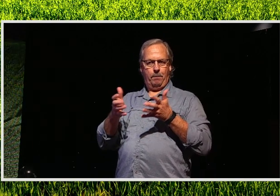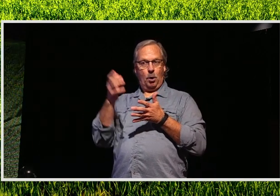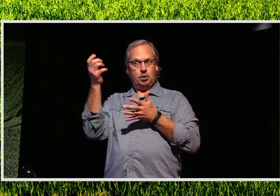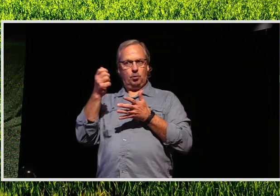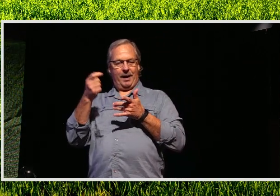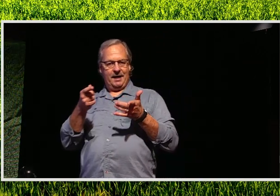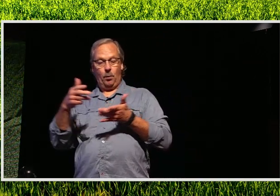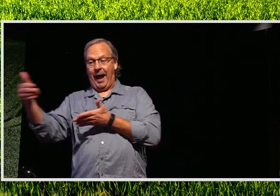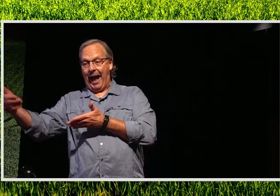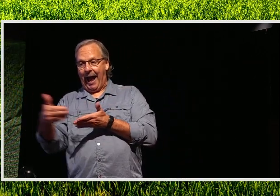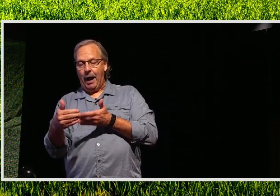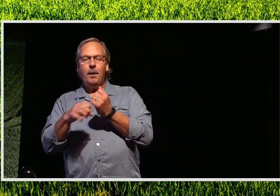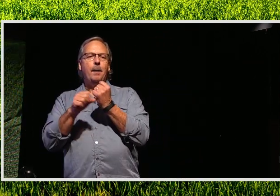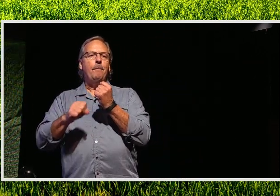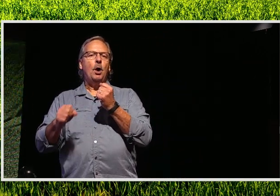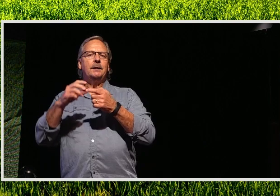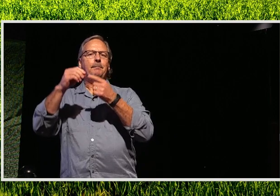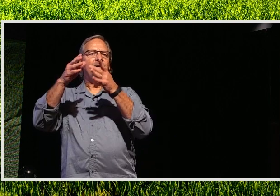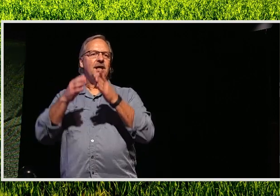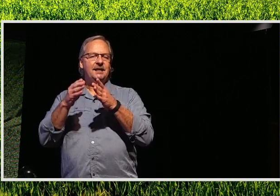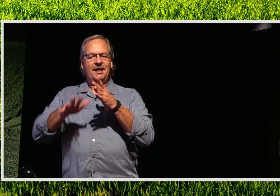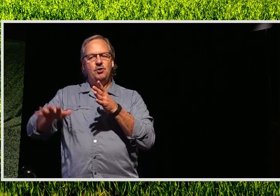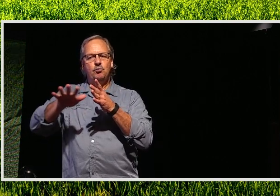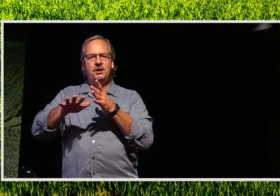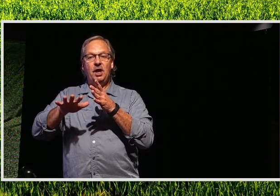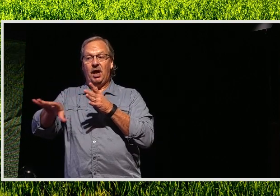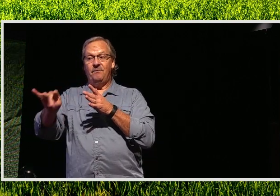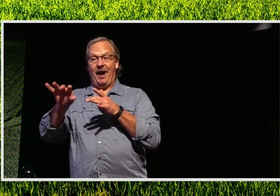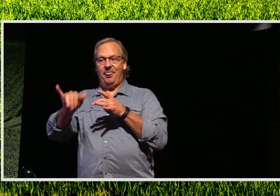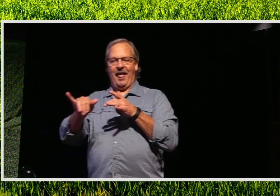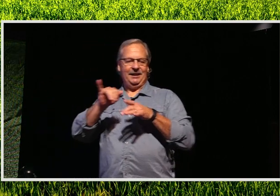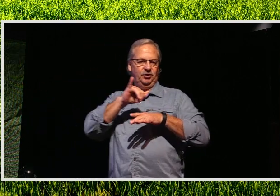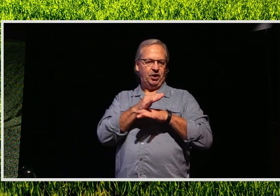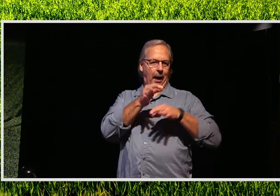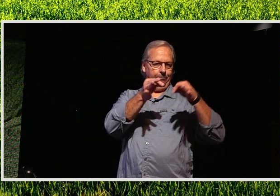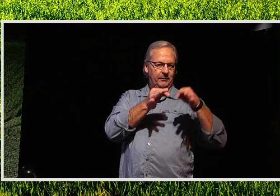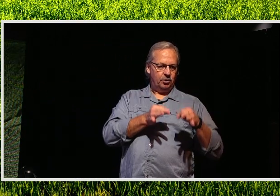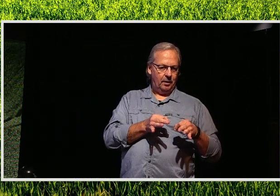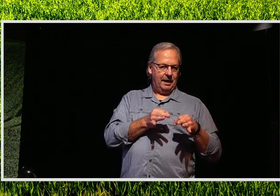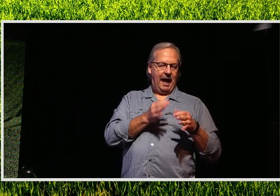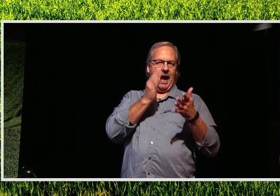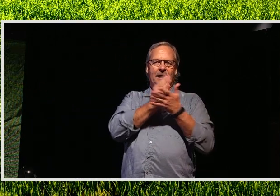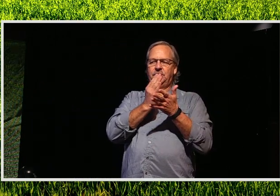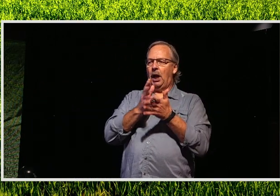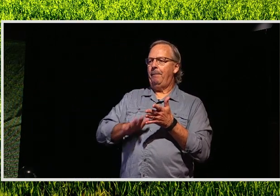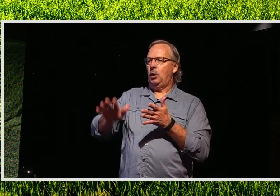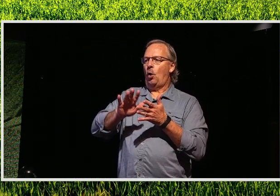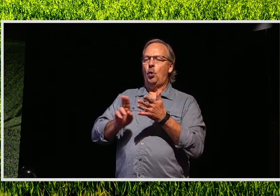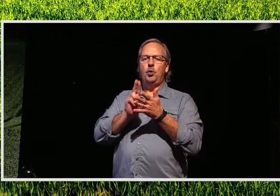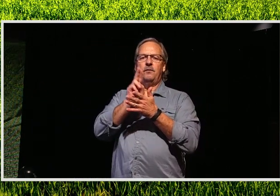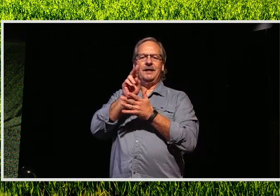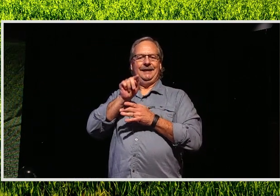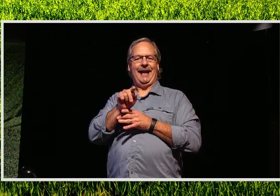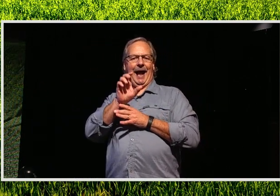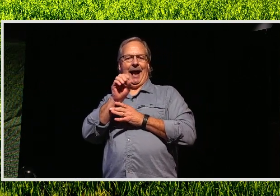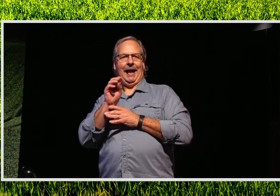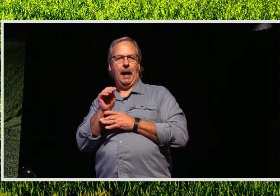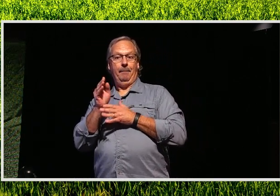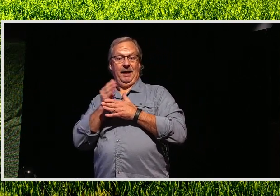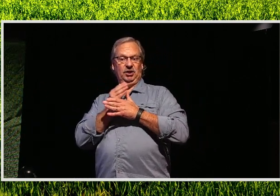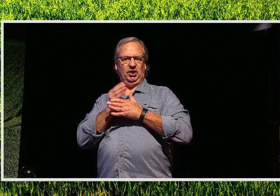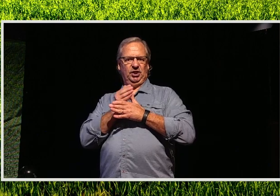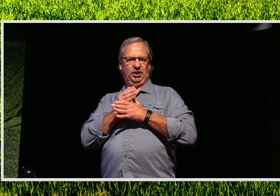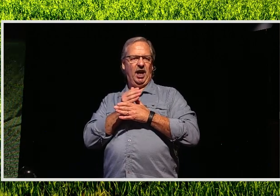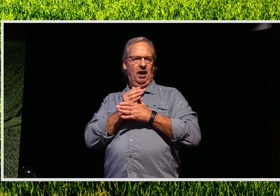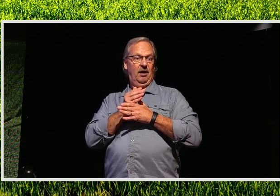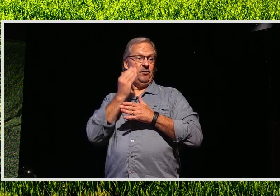hiring a marketing specialist in the region. And you can find that job description at choplocaluniversity.com. Please share that if you know someone